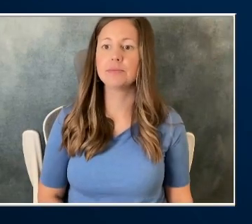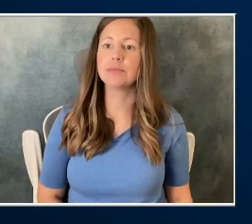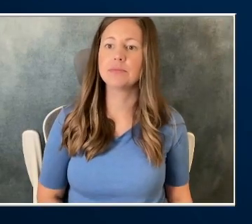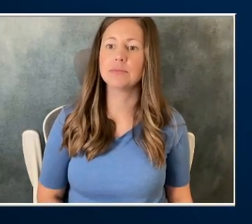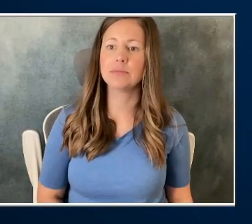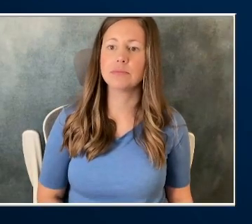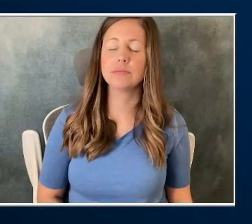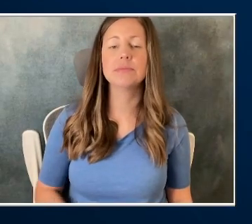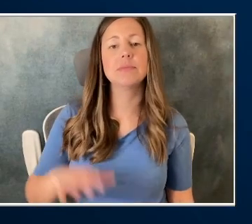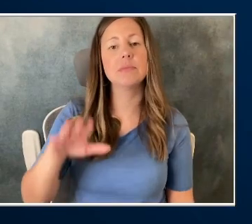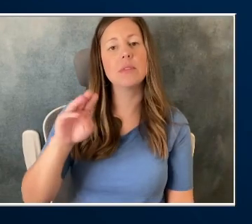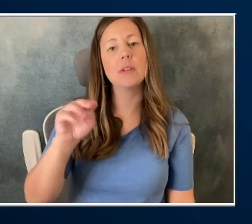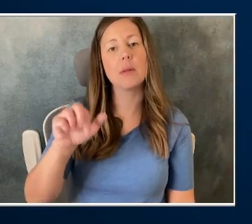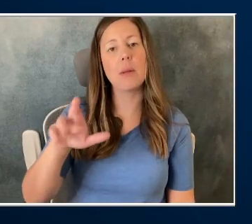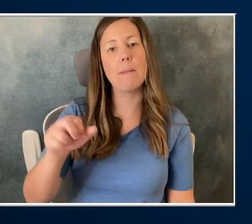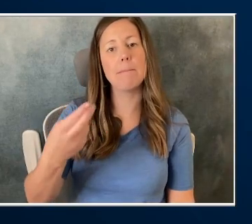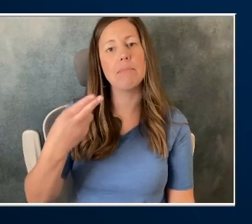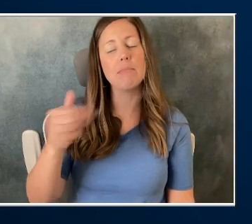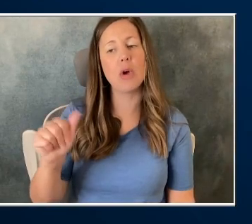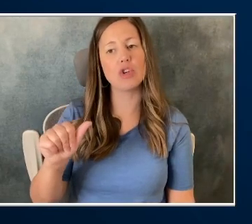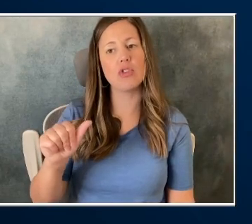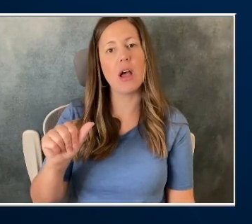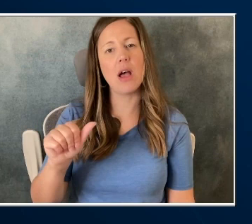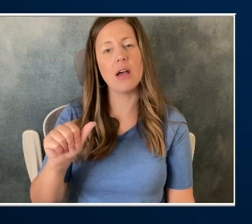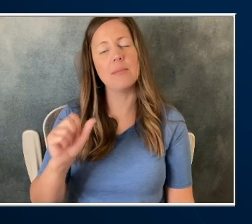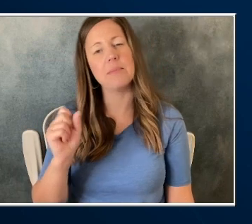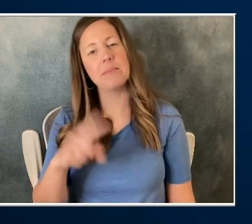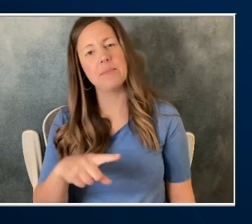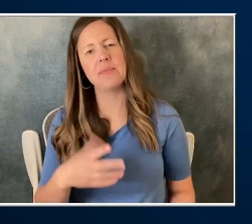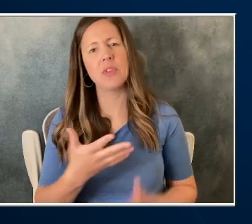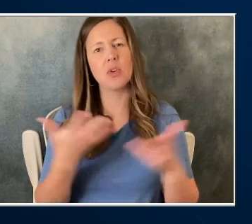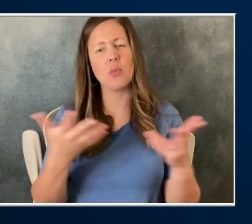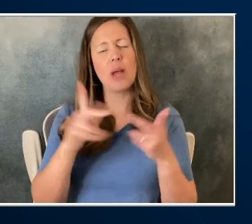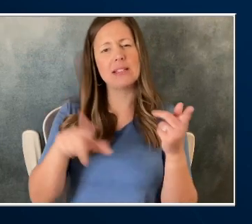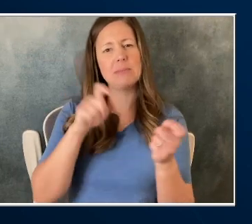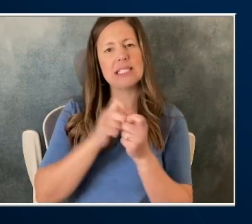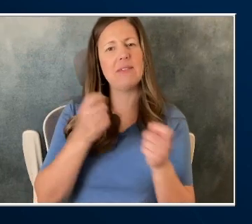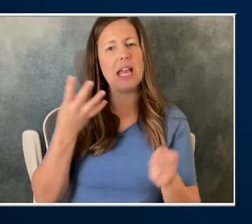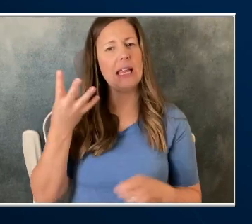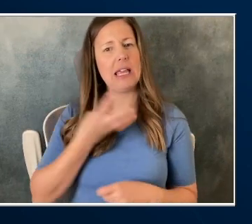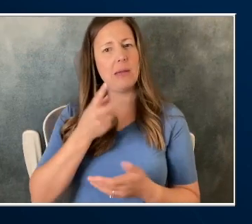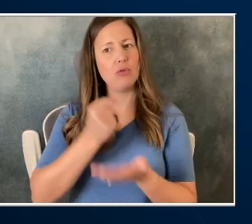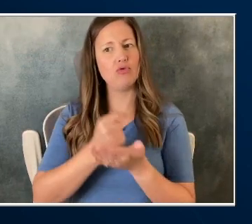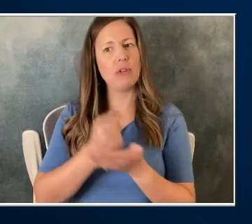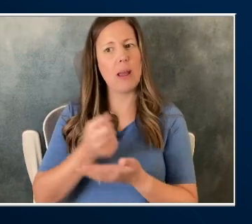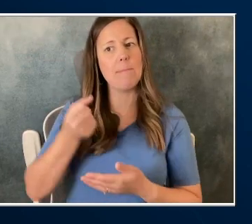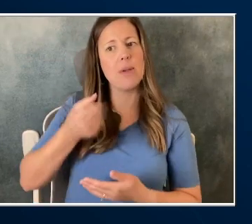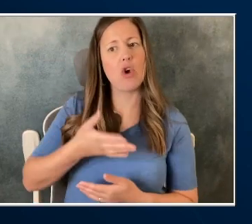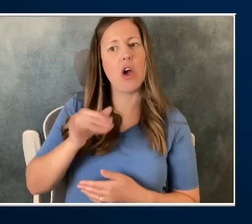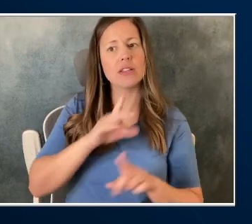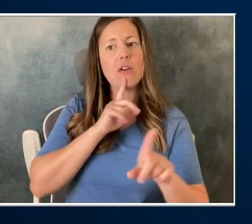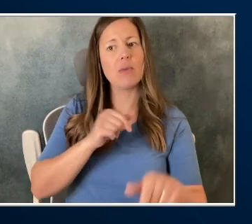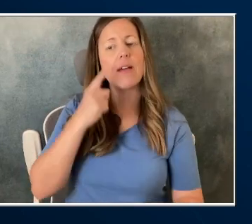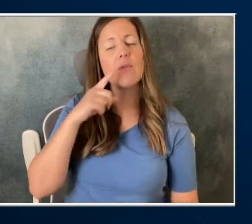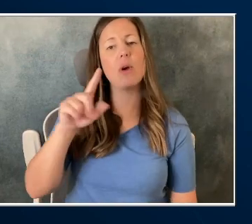Marcia has a question. Marcia wants to know what specific chemo treatment caused this reaction for